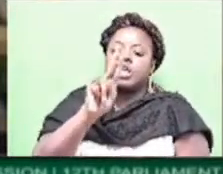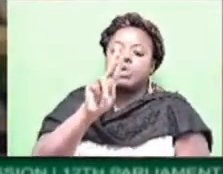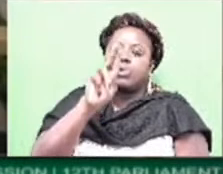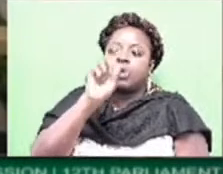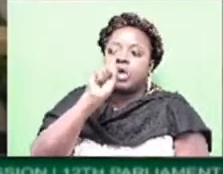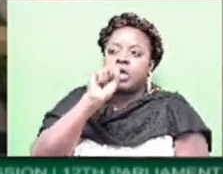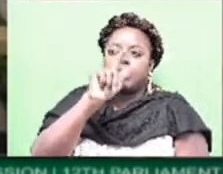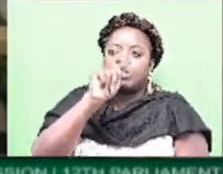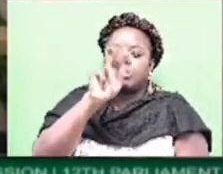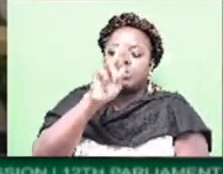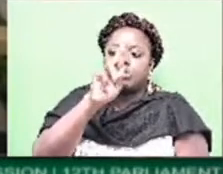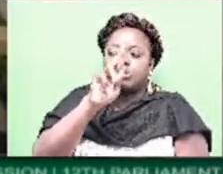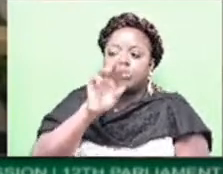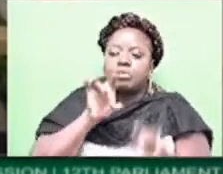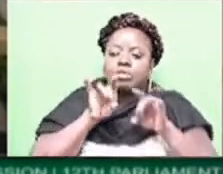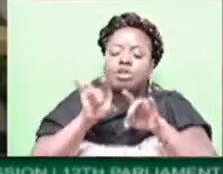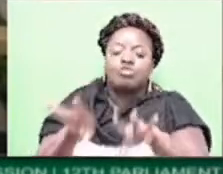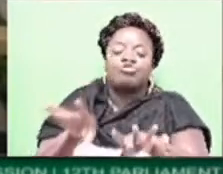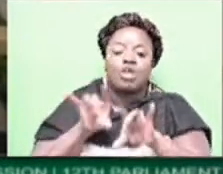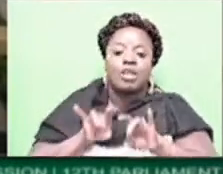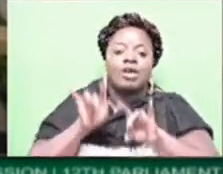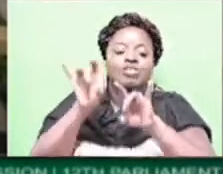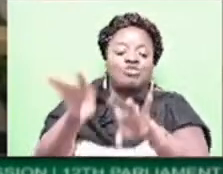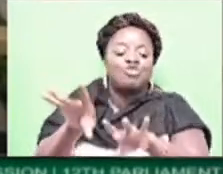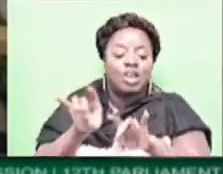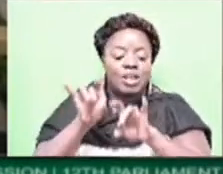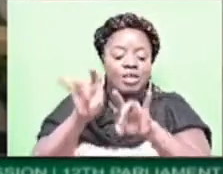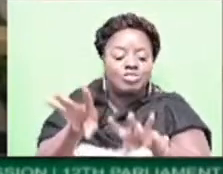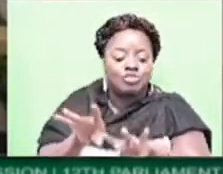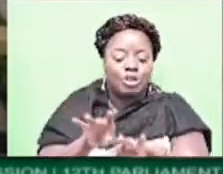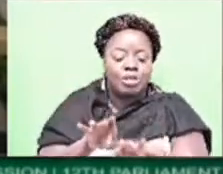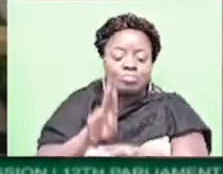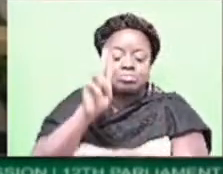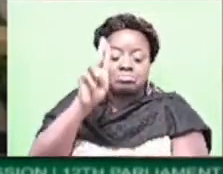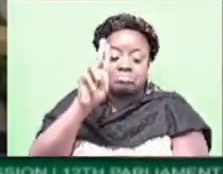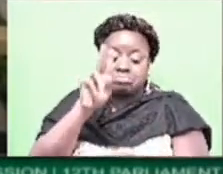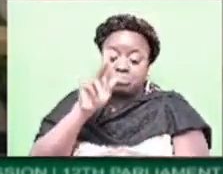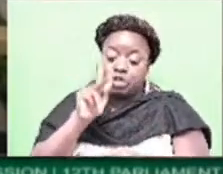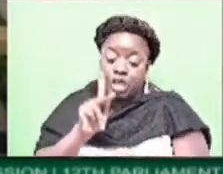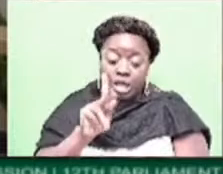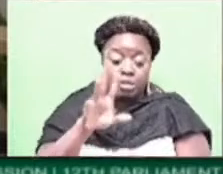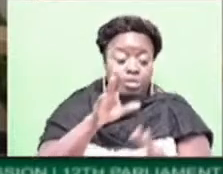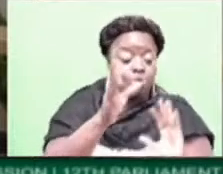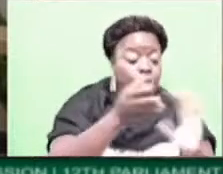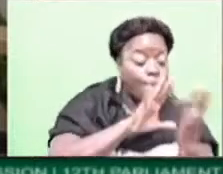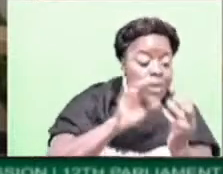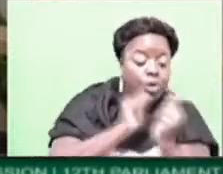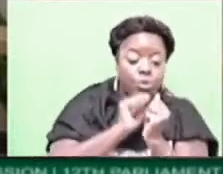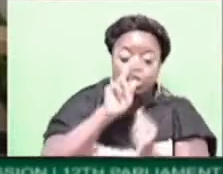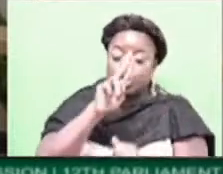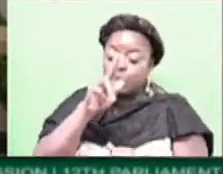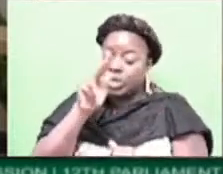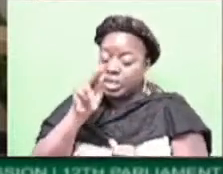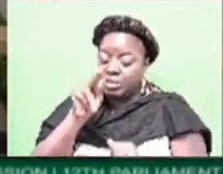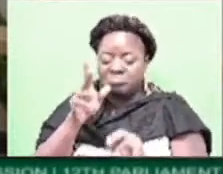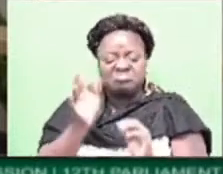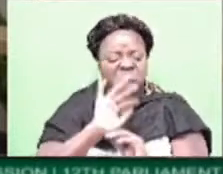UK in particular, the fines are quite comparable in terms of what you are proposing.